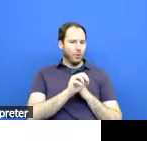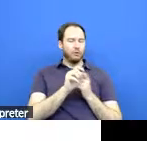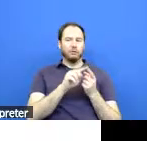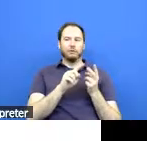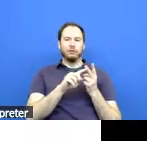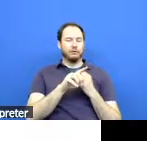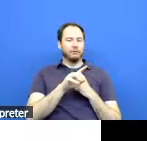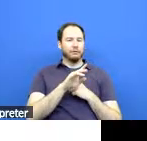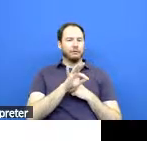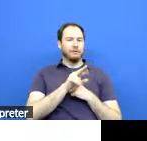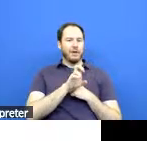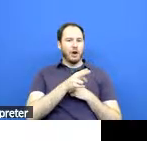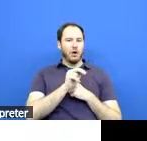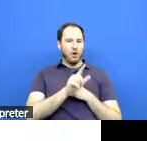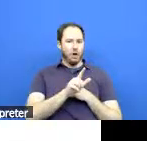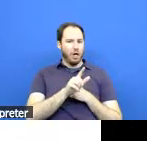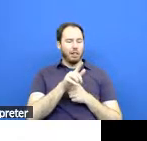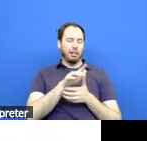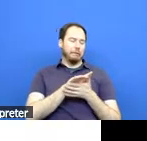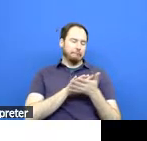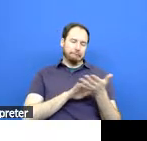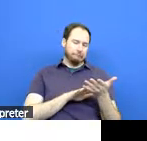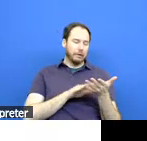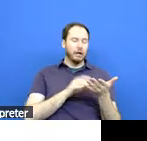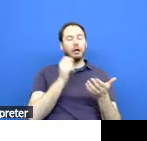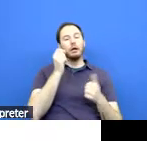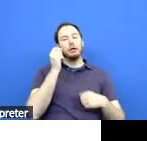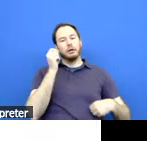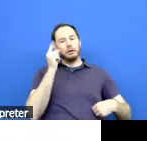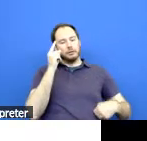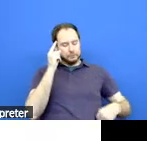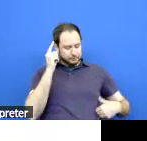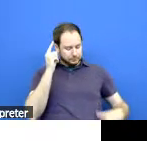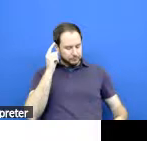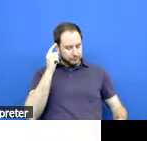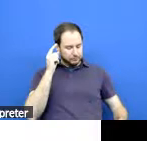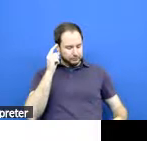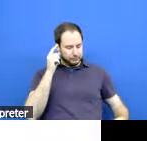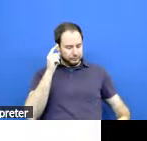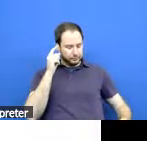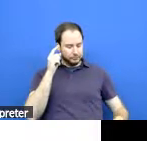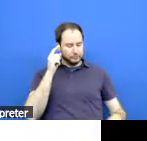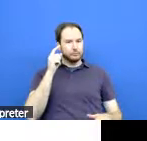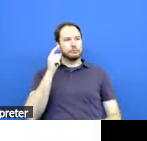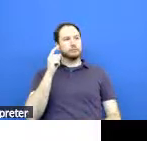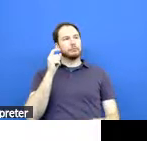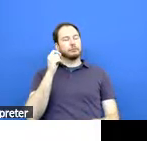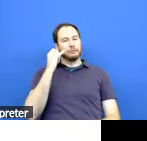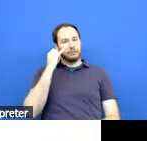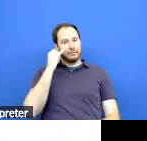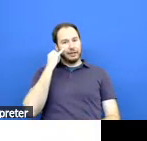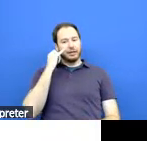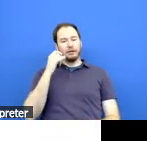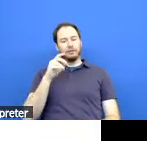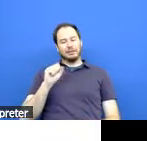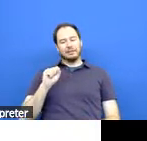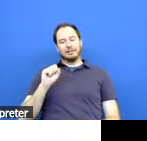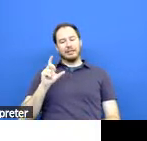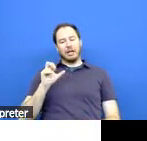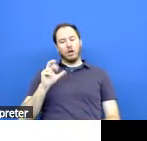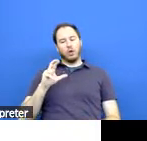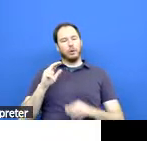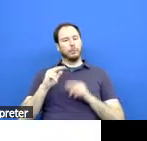fire hall is, or some of the stuff across. I will note that if it is a secular building like the